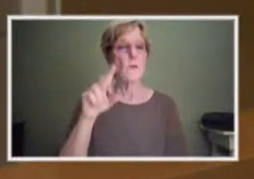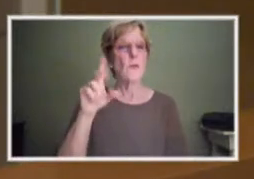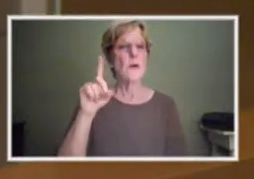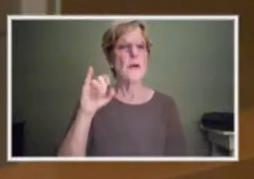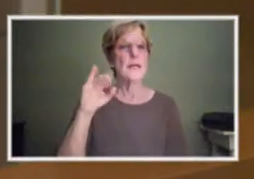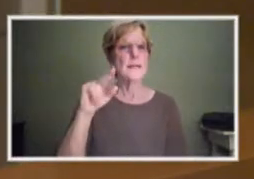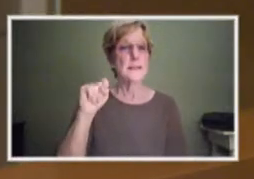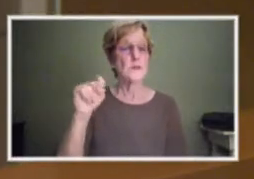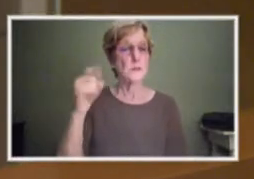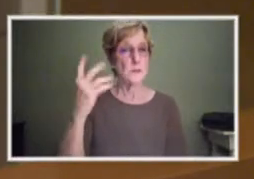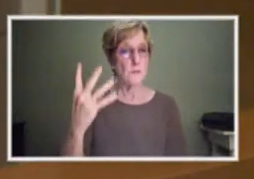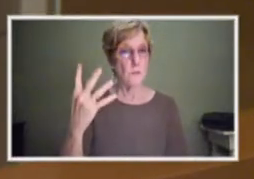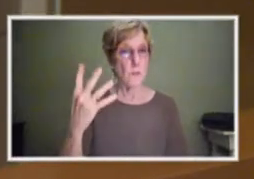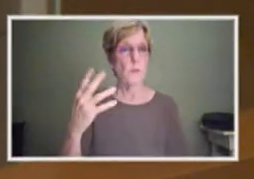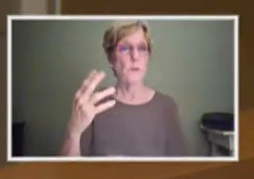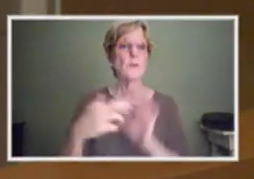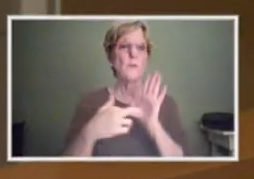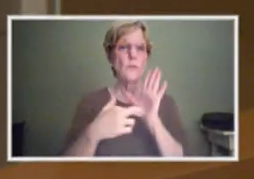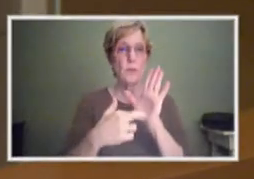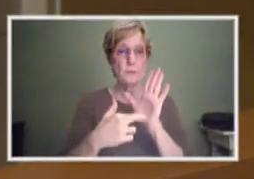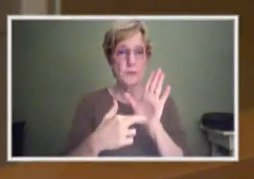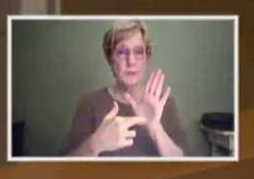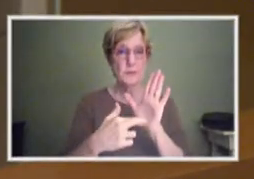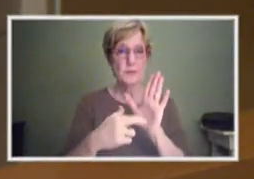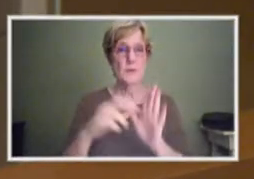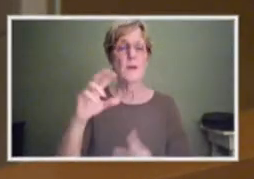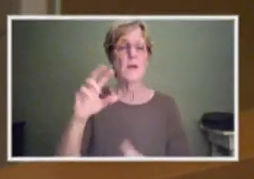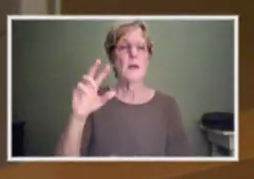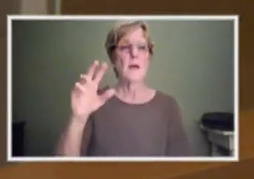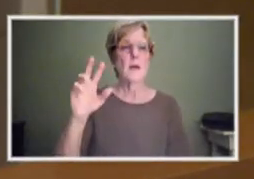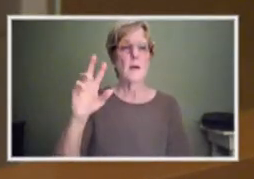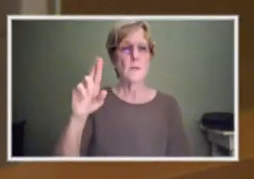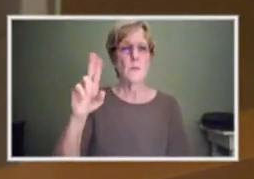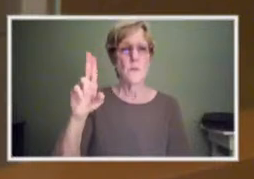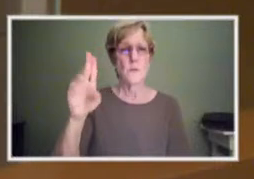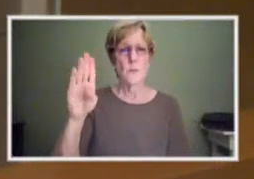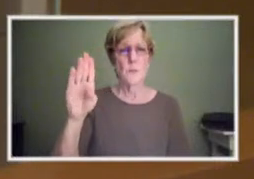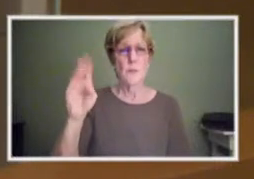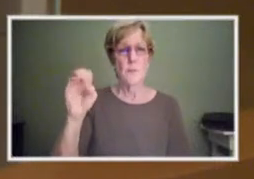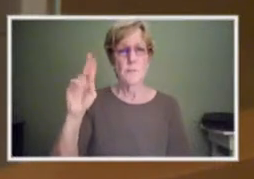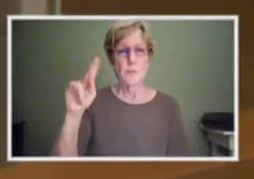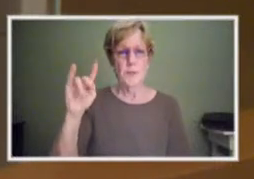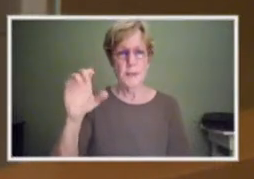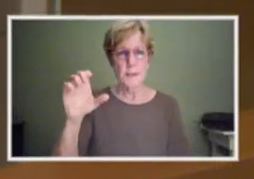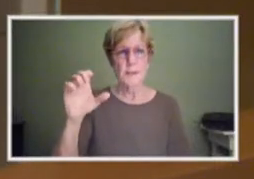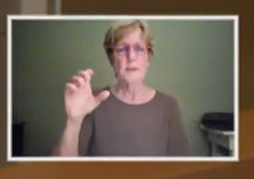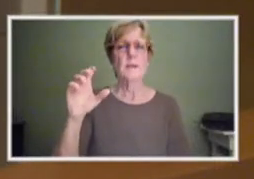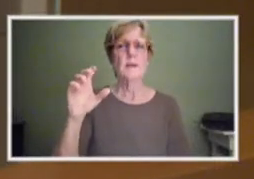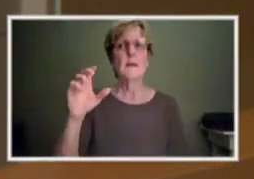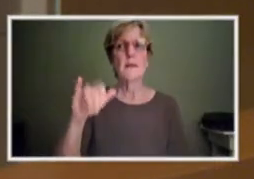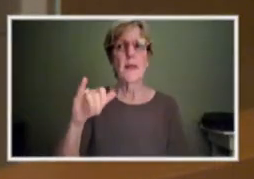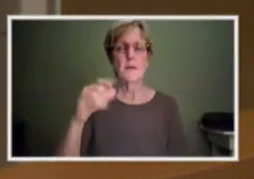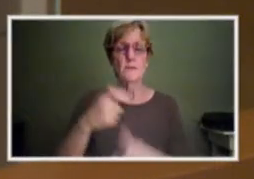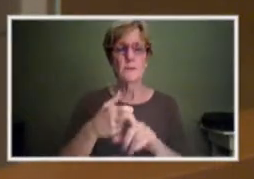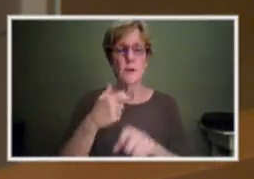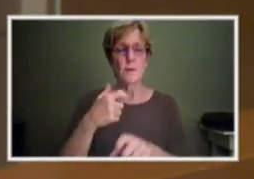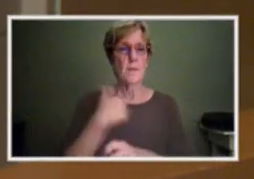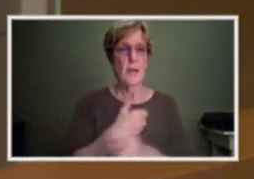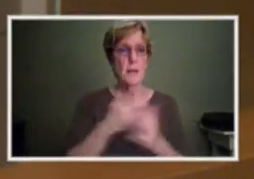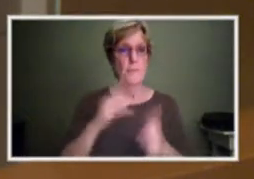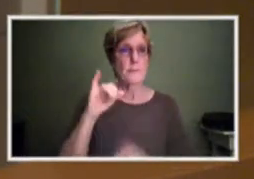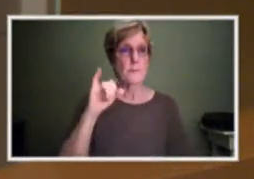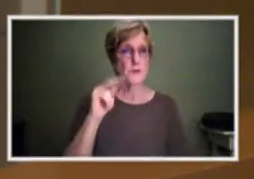4, Representative Drew Burdick received a nomination from Councilmember